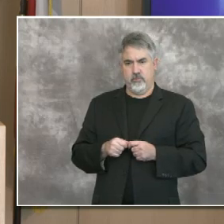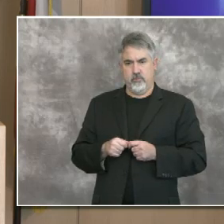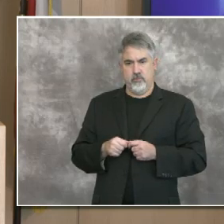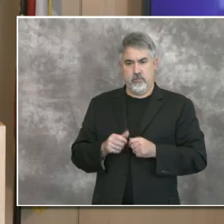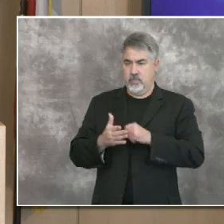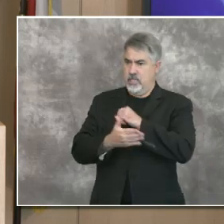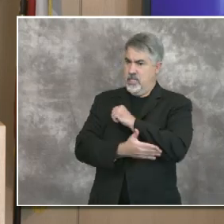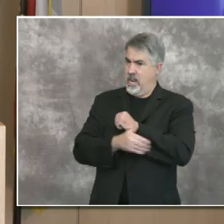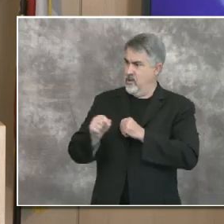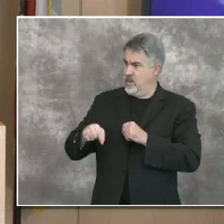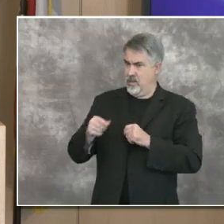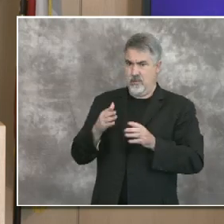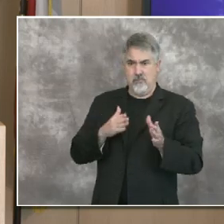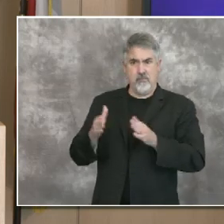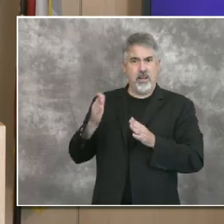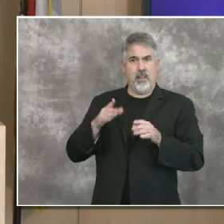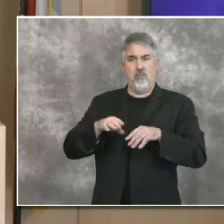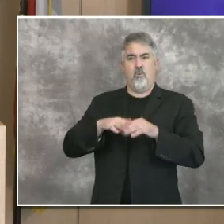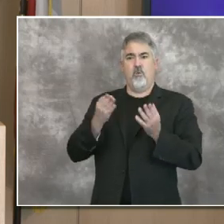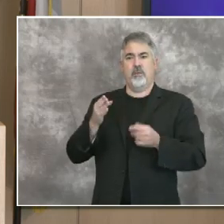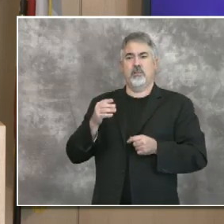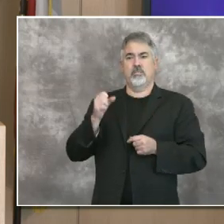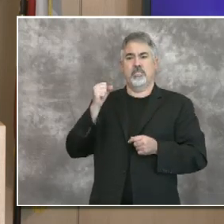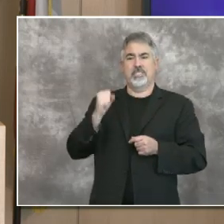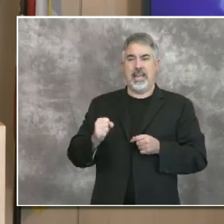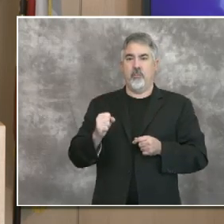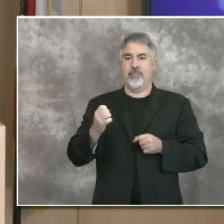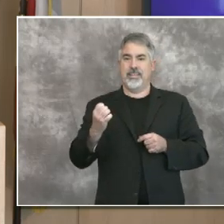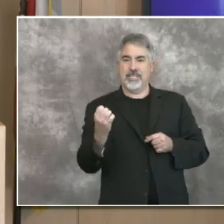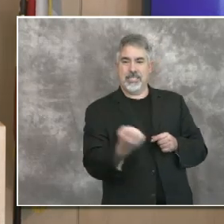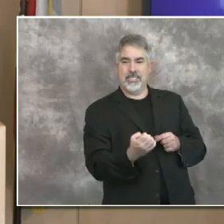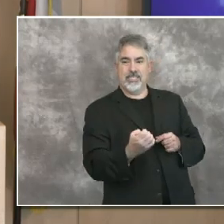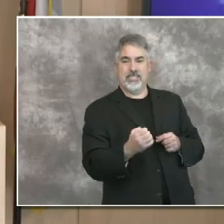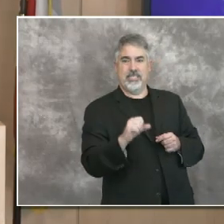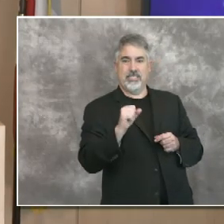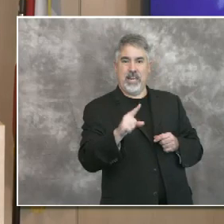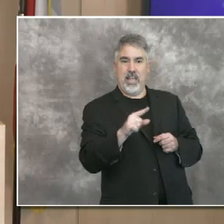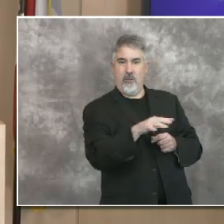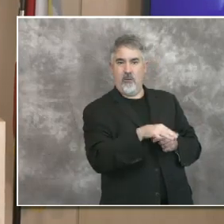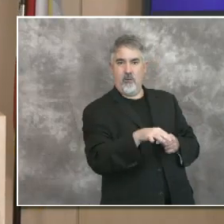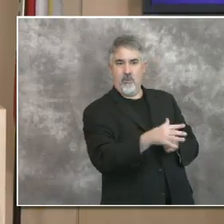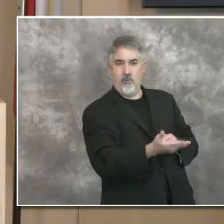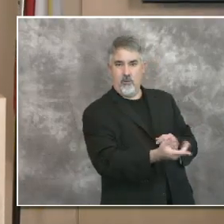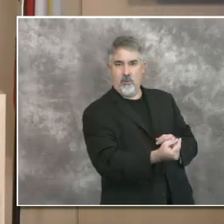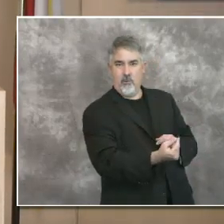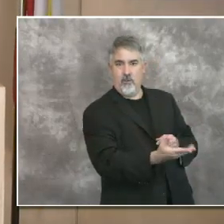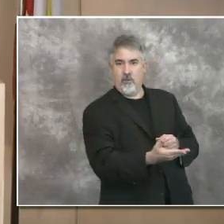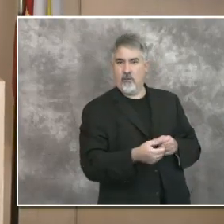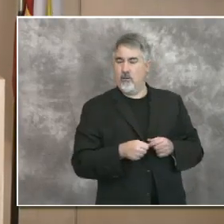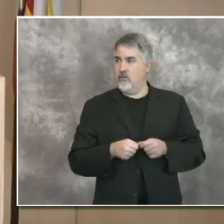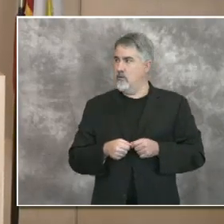in southeast San Diego, the city of San Diego? Okay, Dr. Wooten.